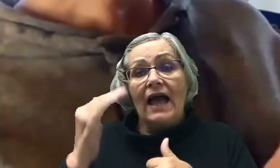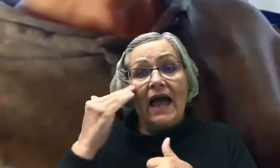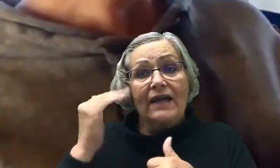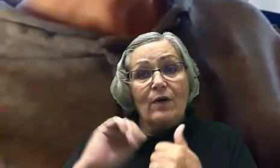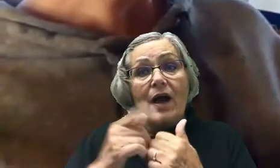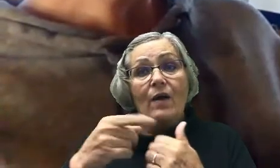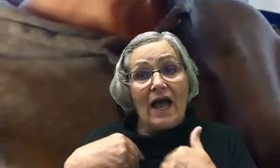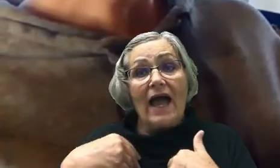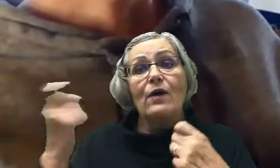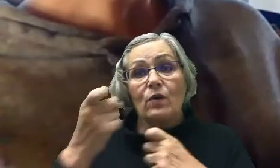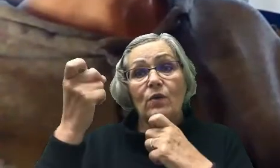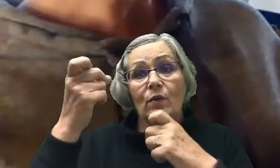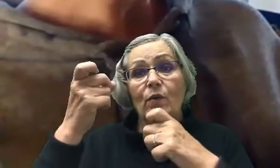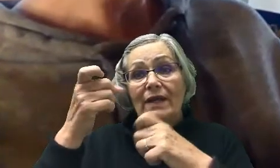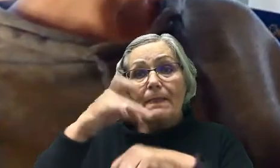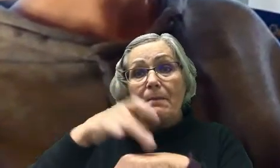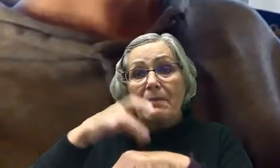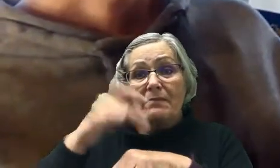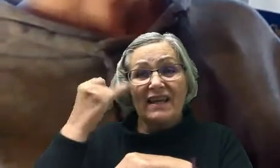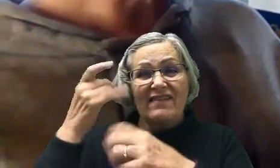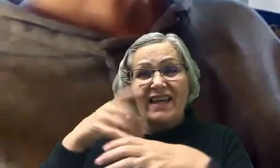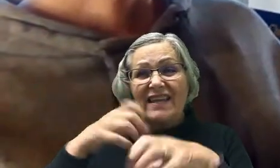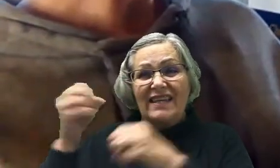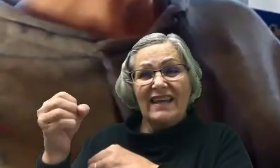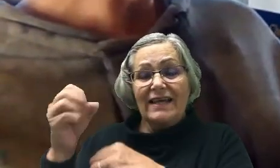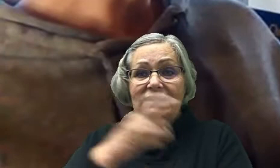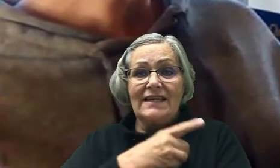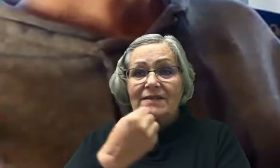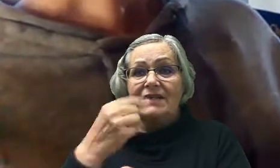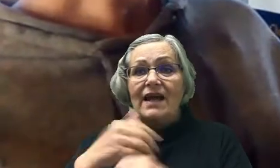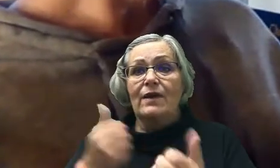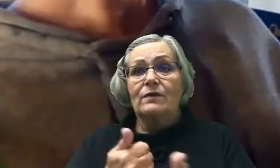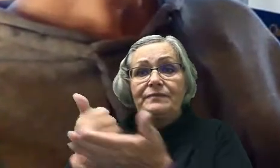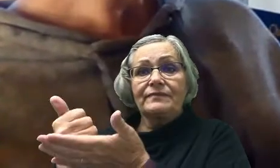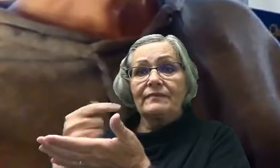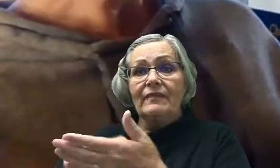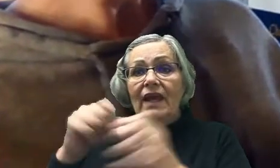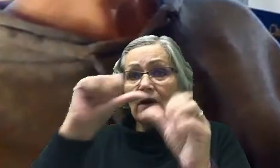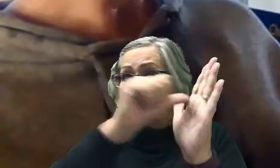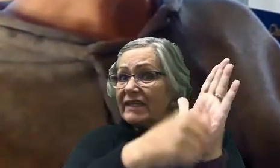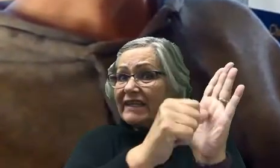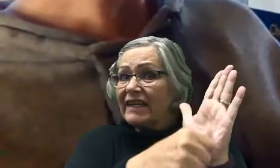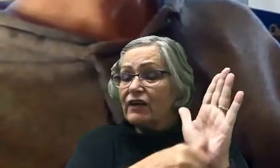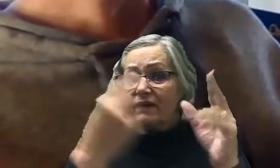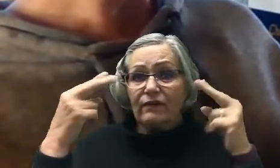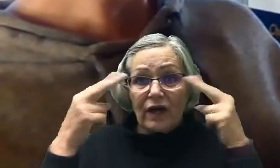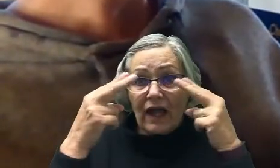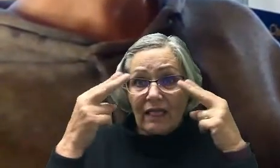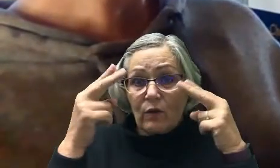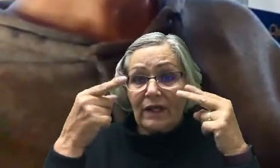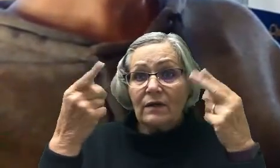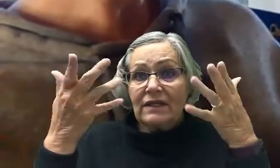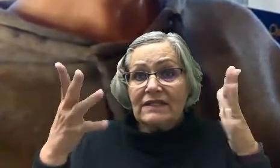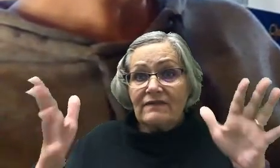how I'll win the contest if I get the pumpkin to town." Desmond smiled. "I'll help you. Let me carve the pumpkin into a jack-o'-lantern for Halloween